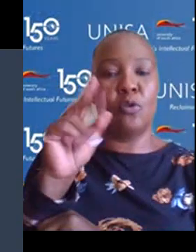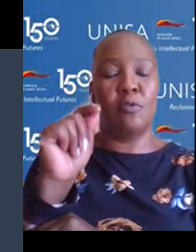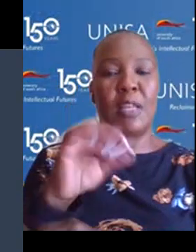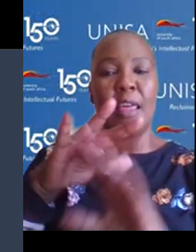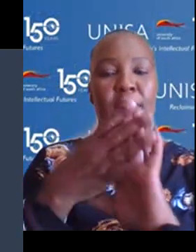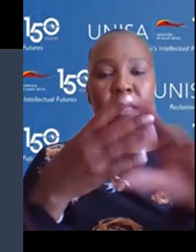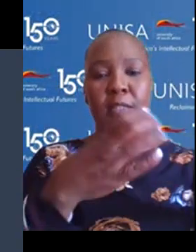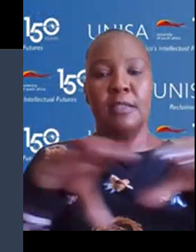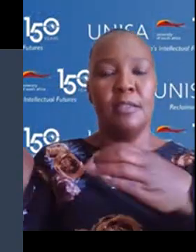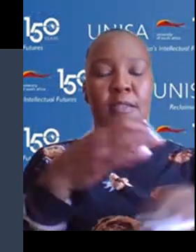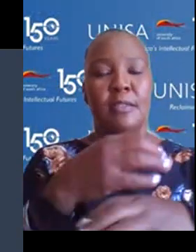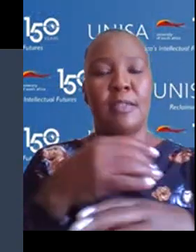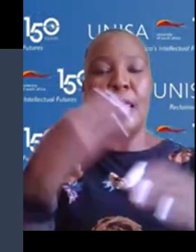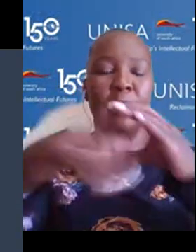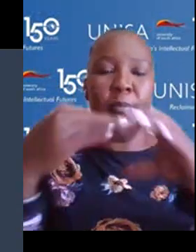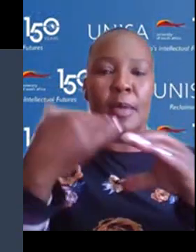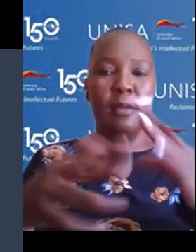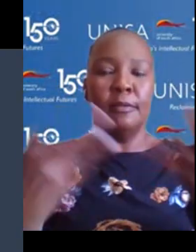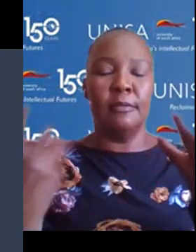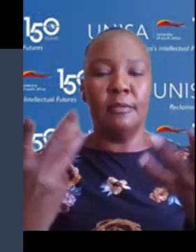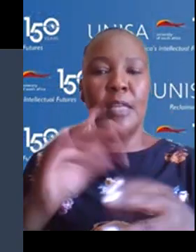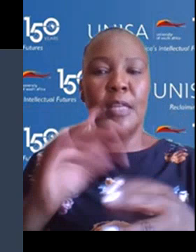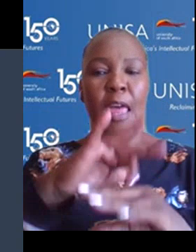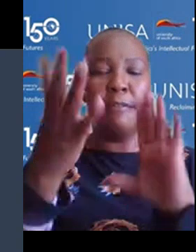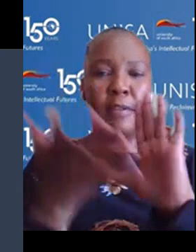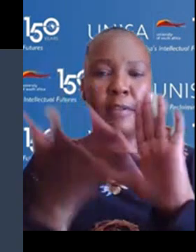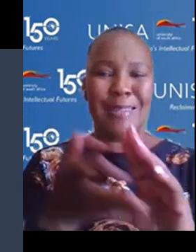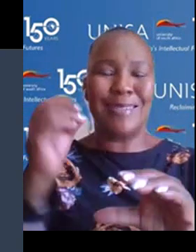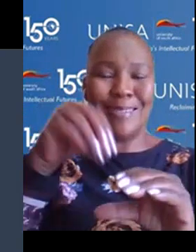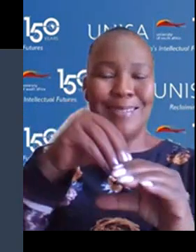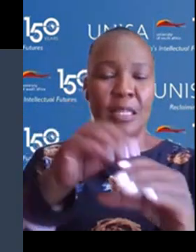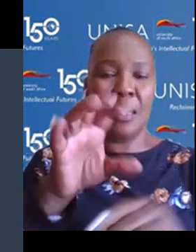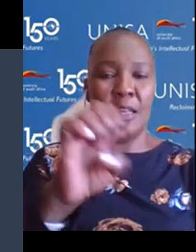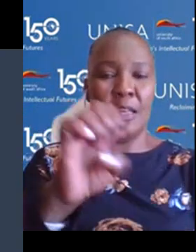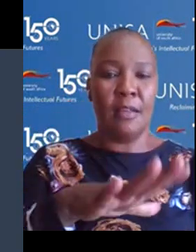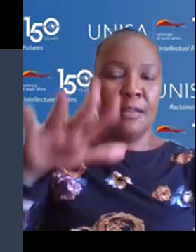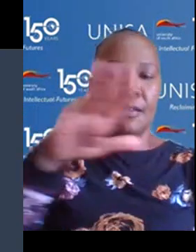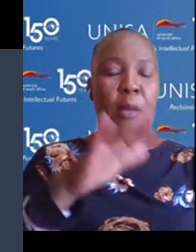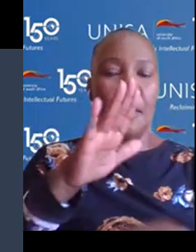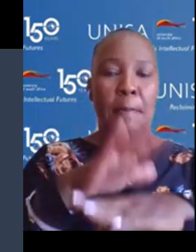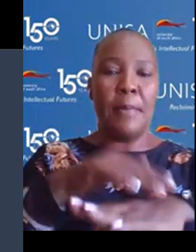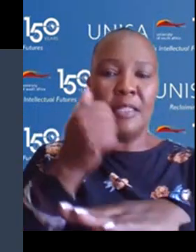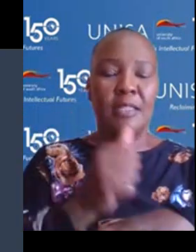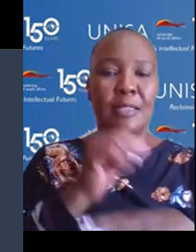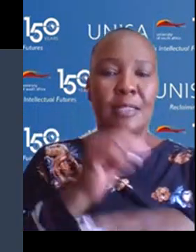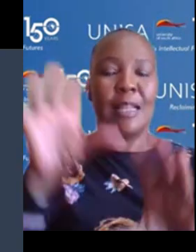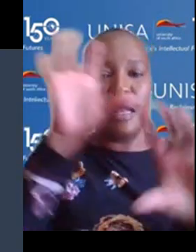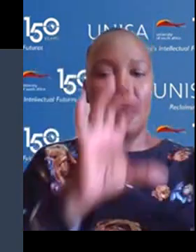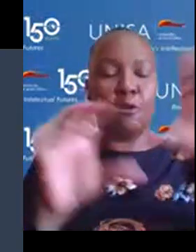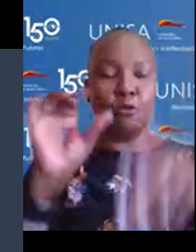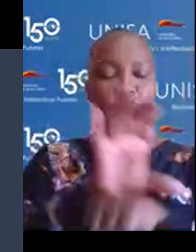do, your emails, everything is within this environment. And that is what's called basically cloud computing.